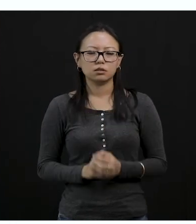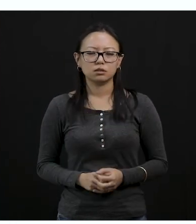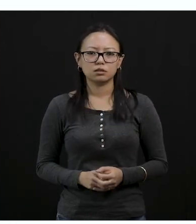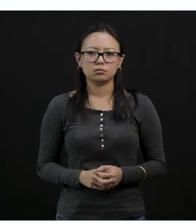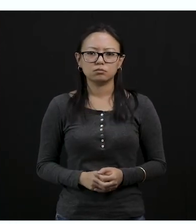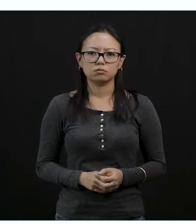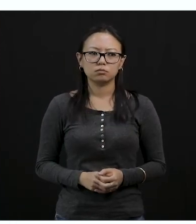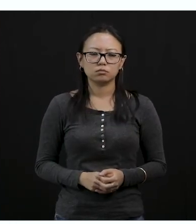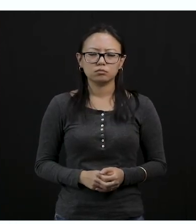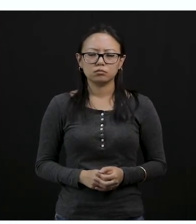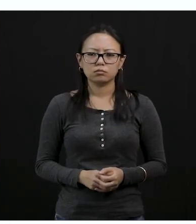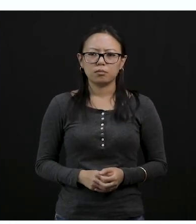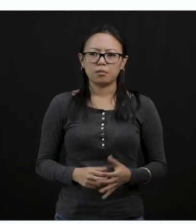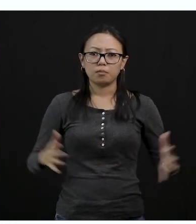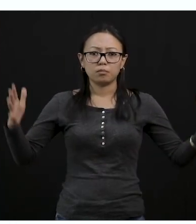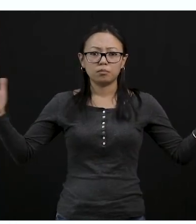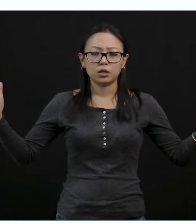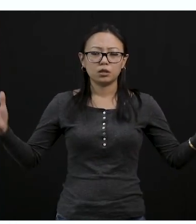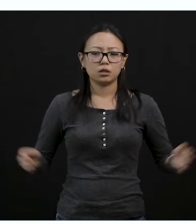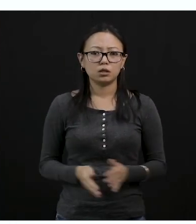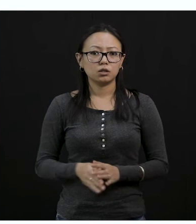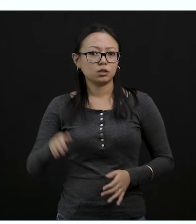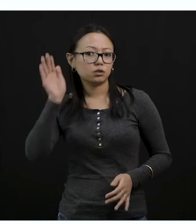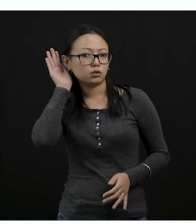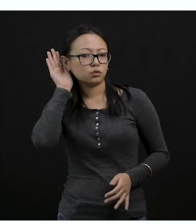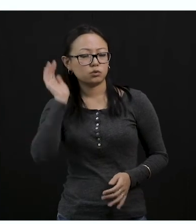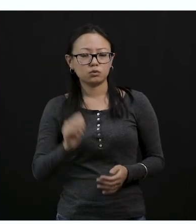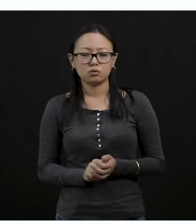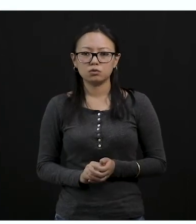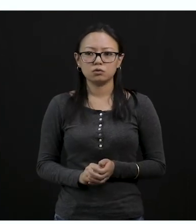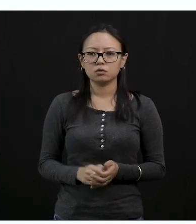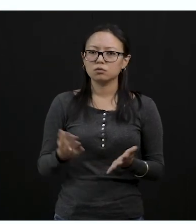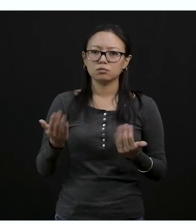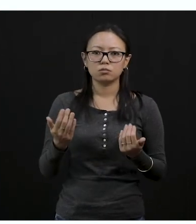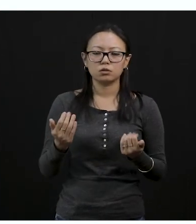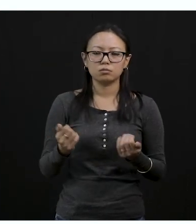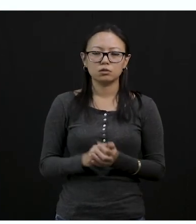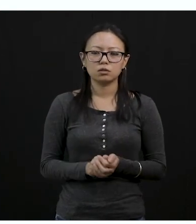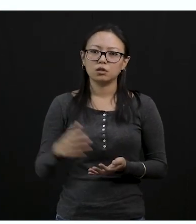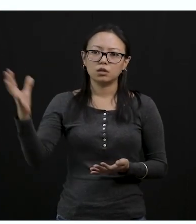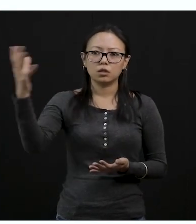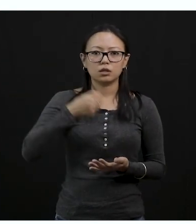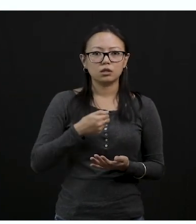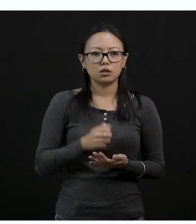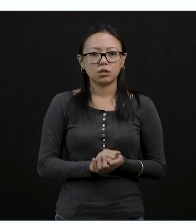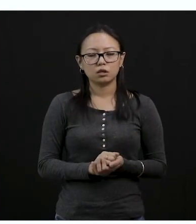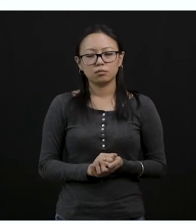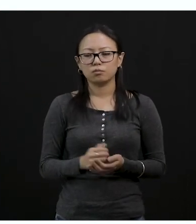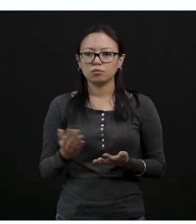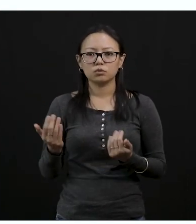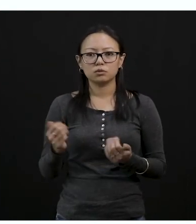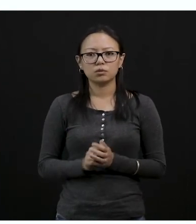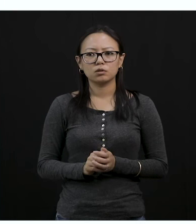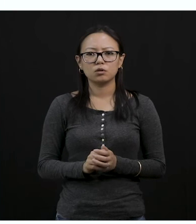many informations, all right? Even the videos that you are watching now, all this can be downloaded, all this can be watched